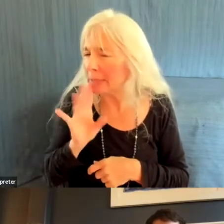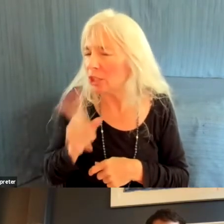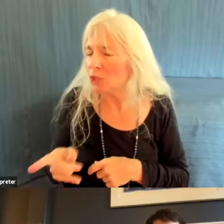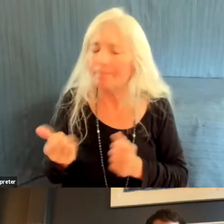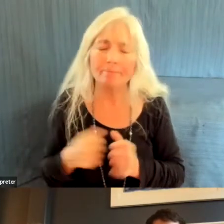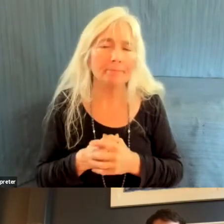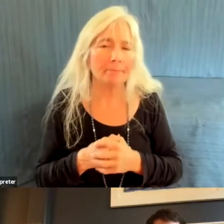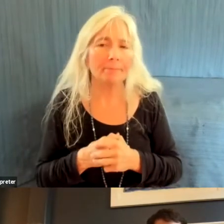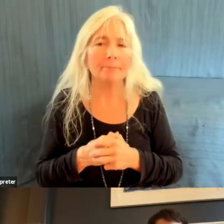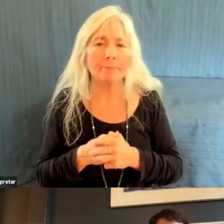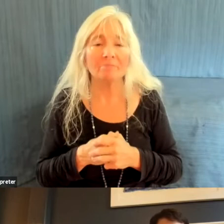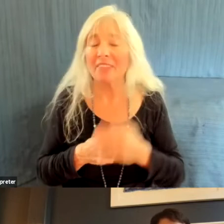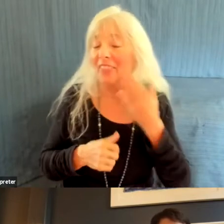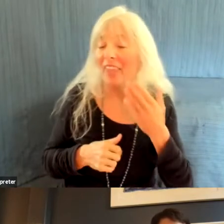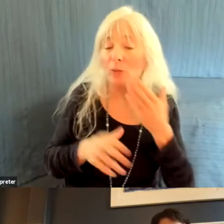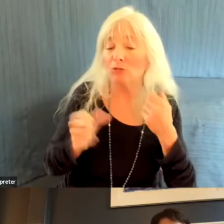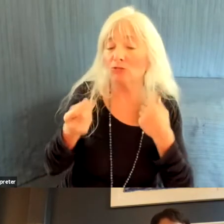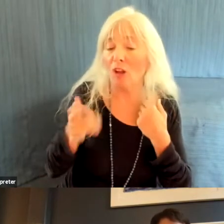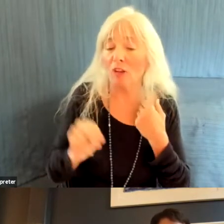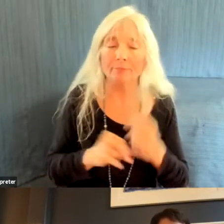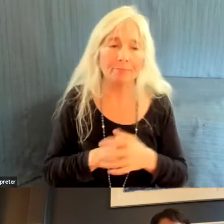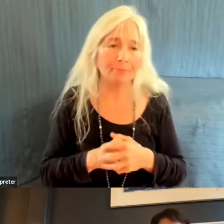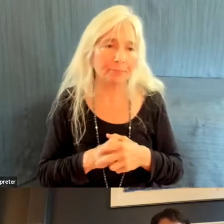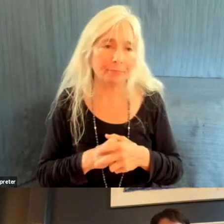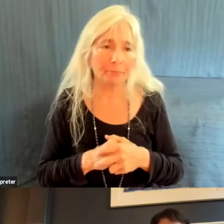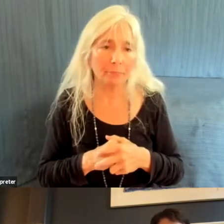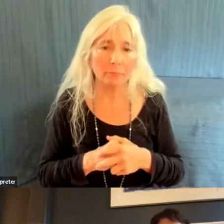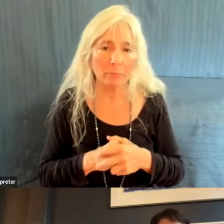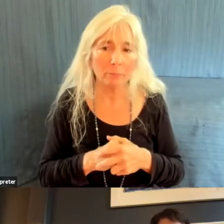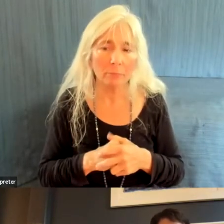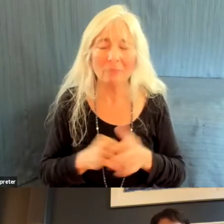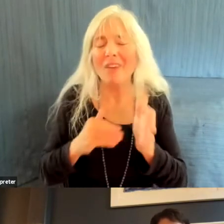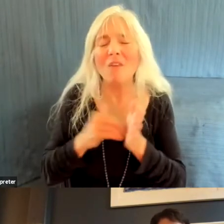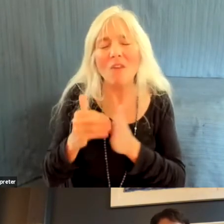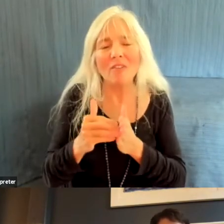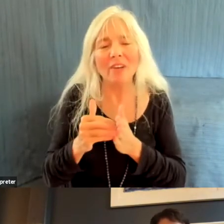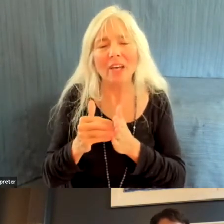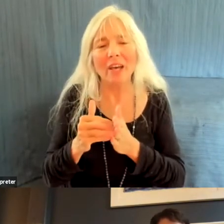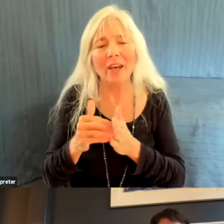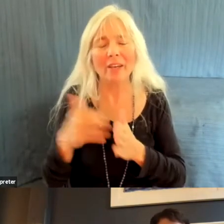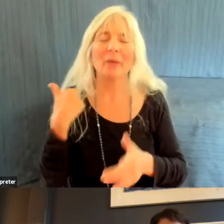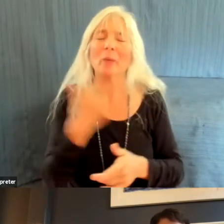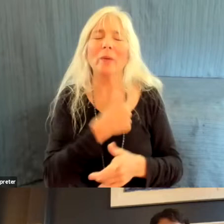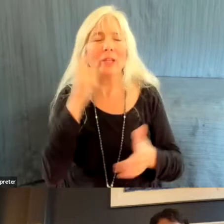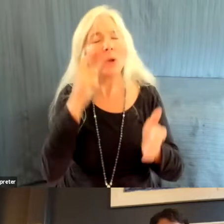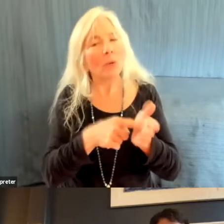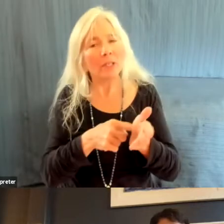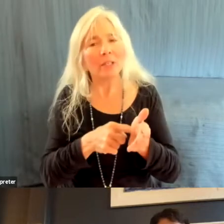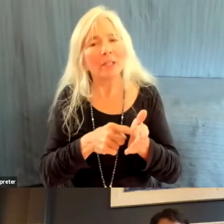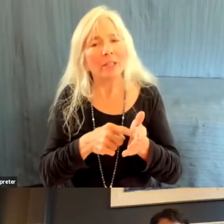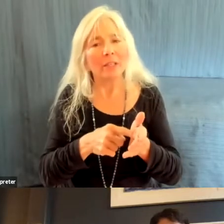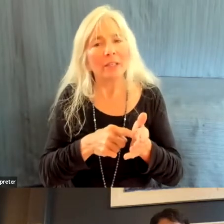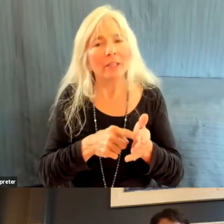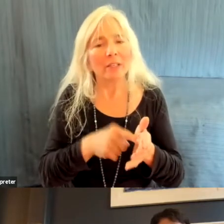ma'am. Thank you, Sean. We often find that on the journey to getting an